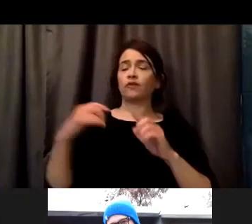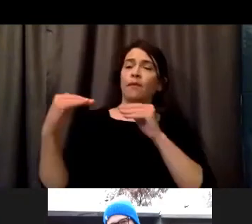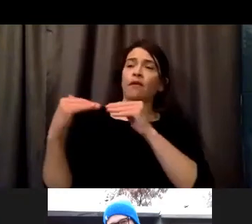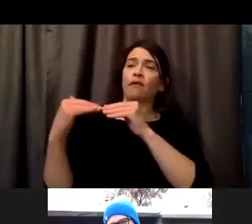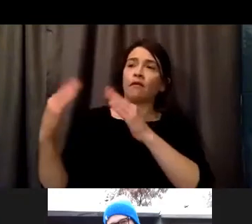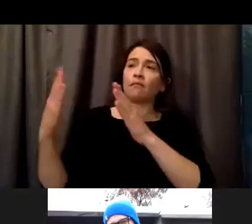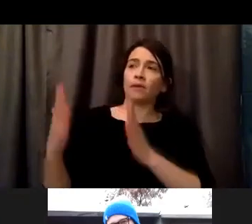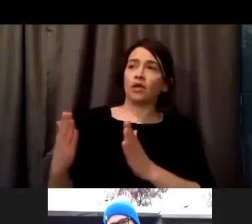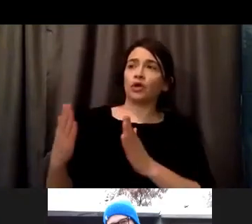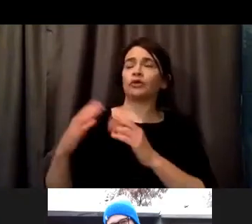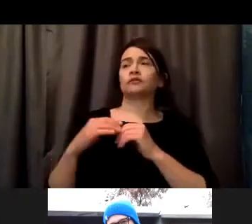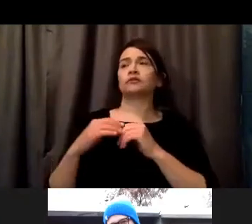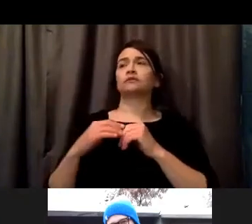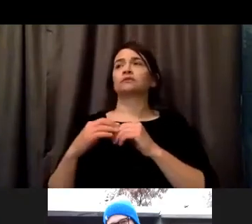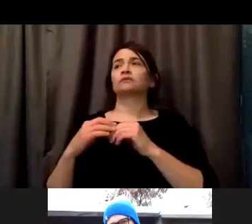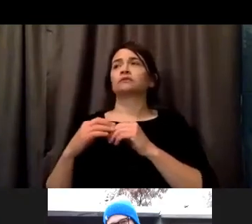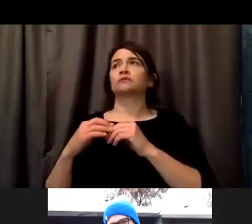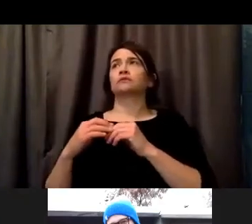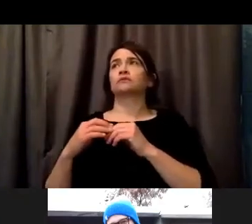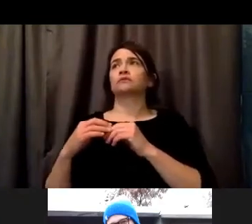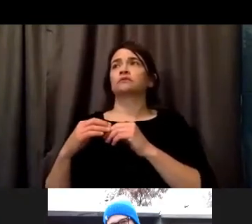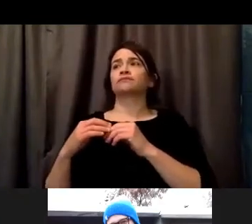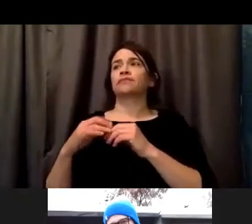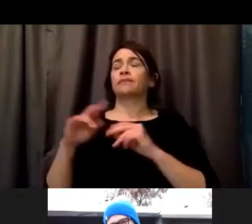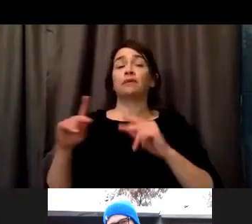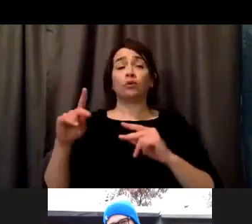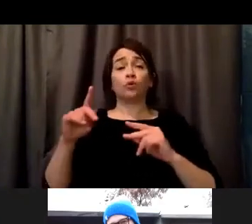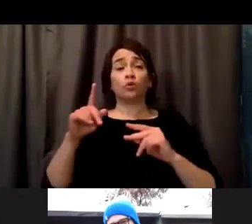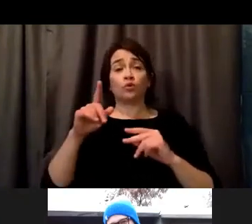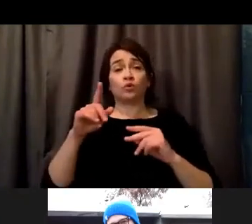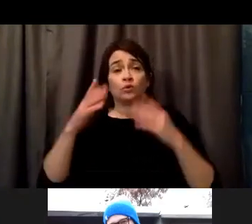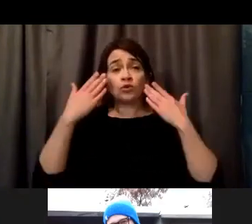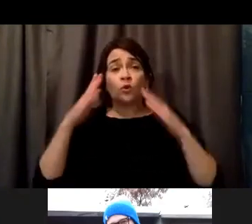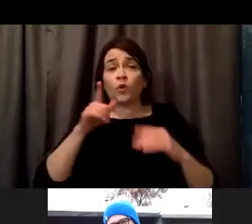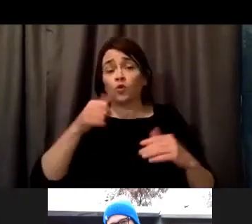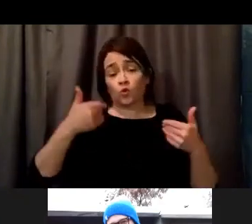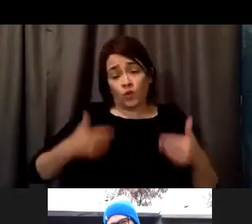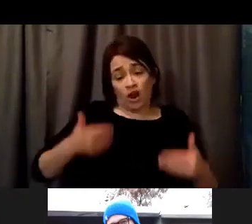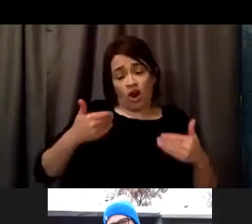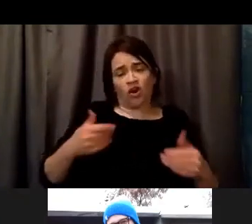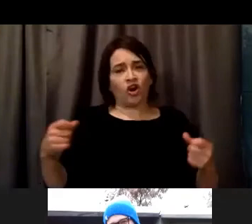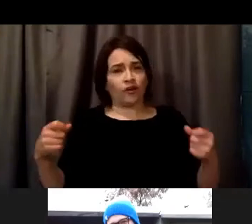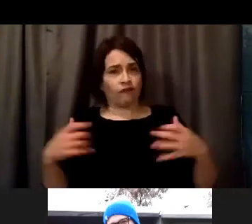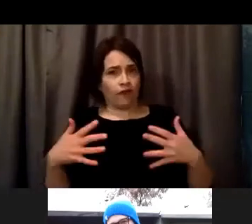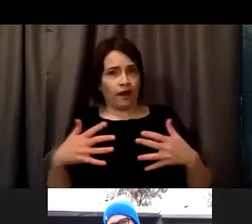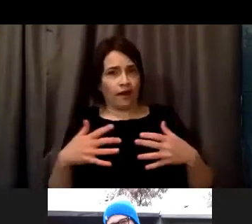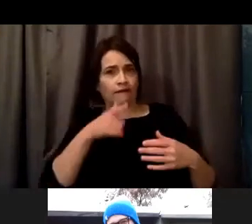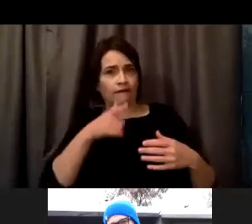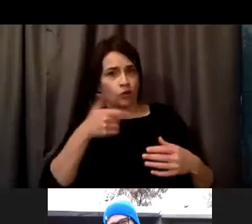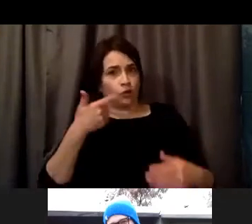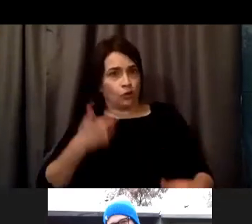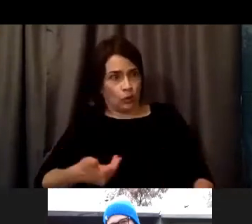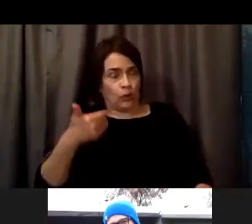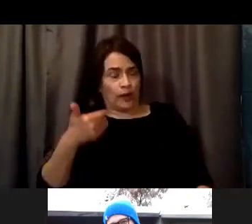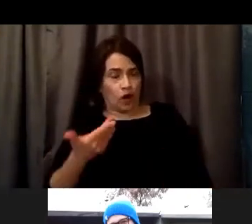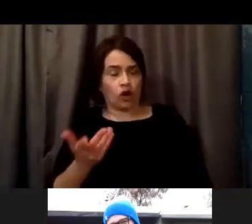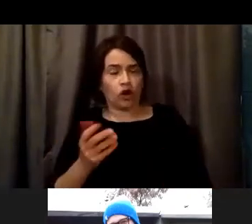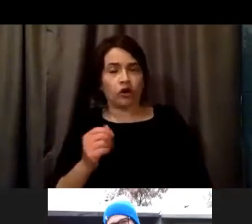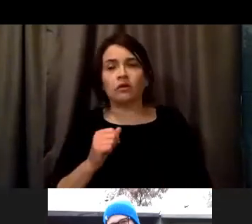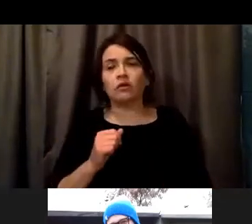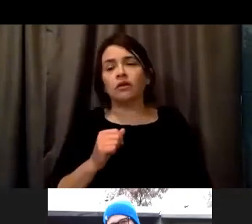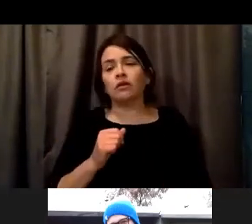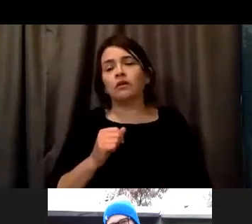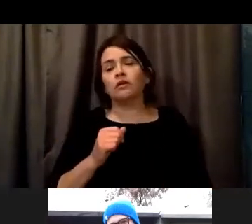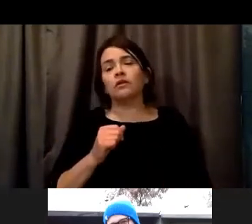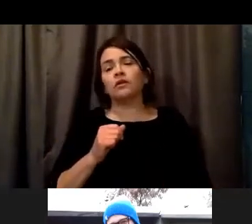don't know who we are become fearful of who we are. But so throughout my high school